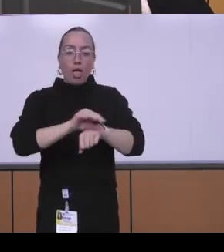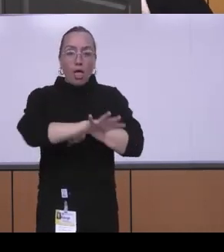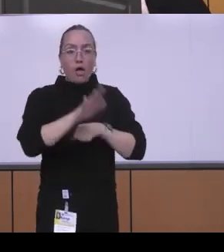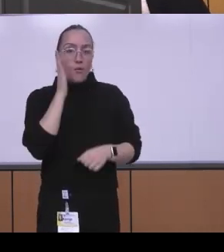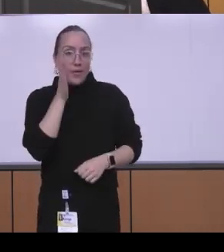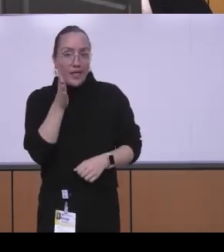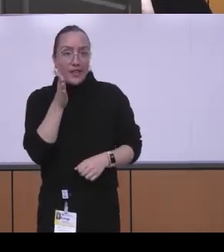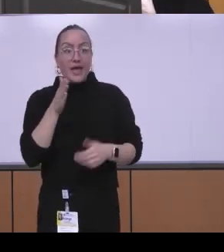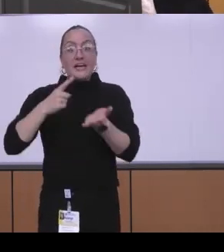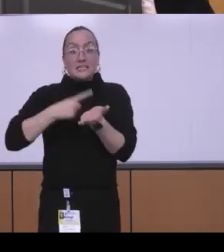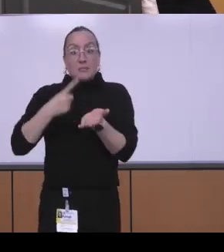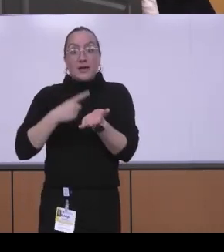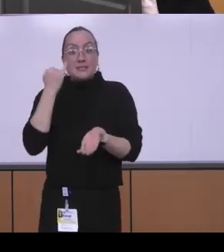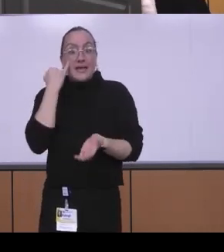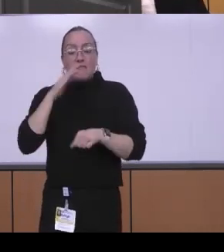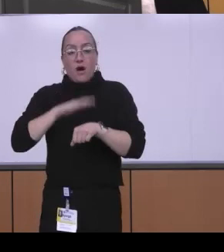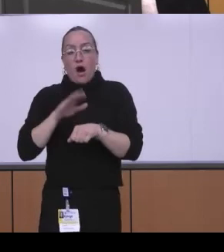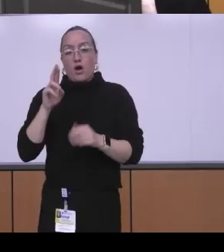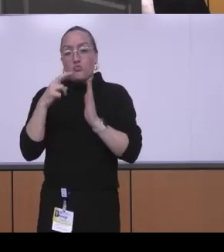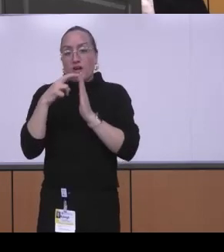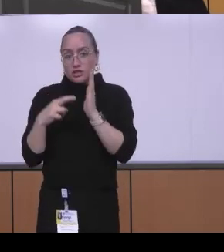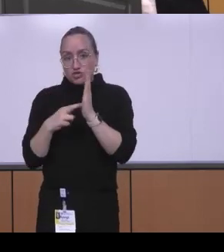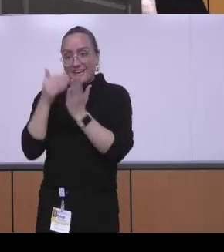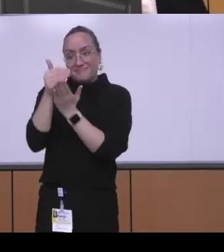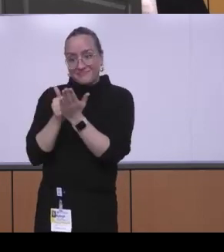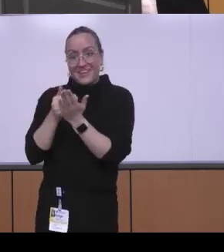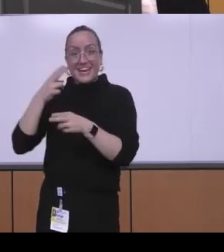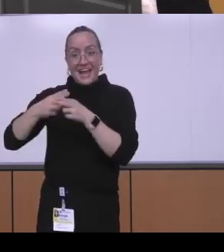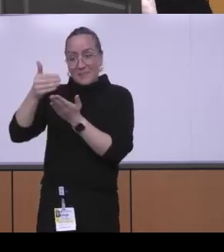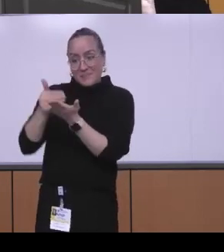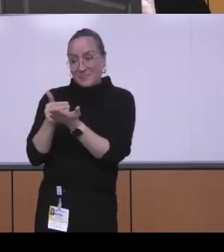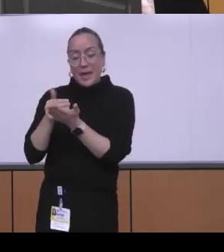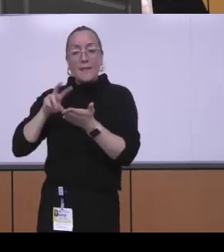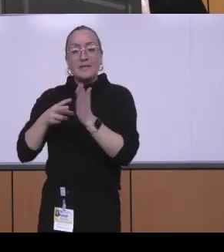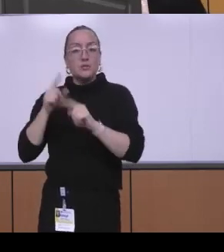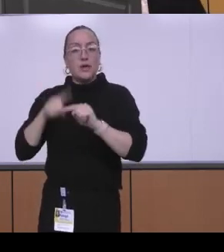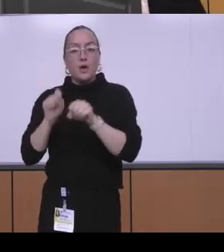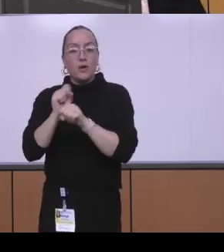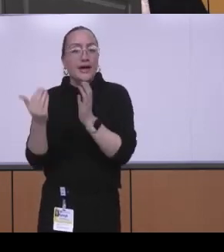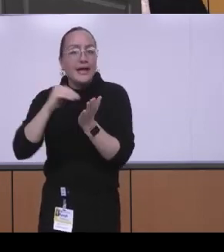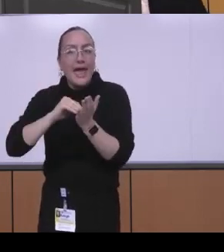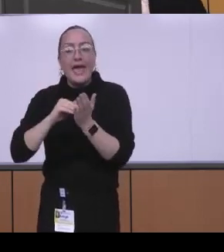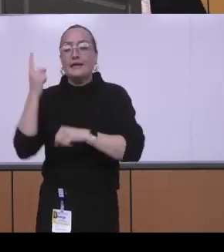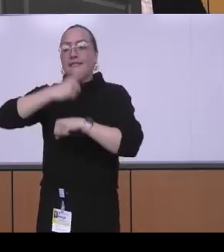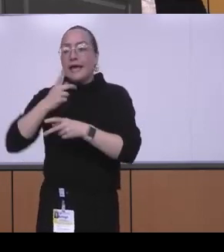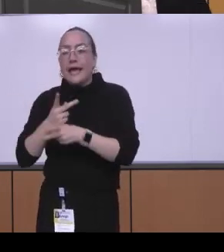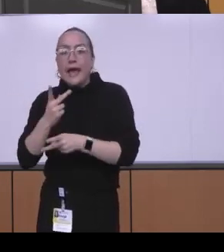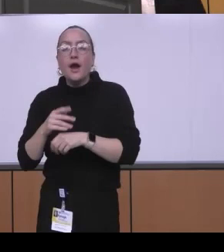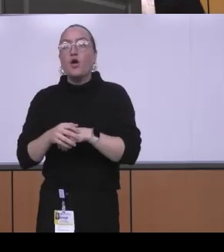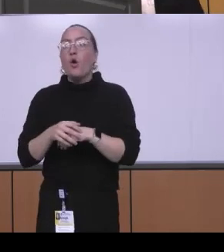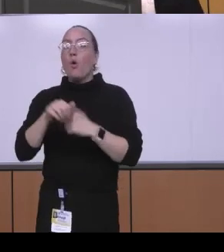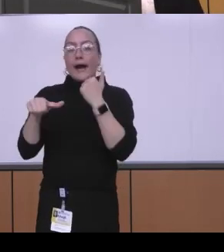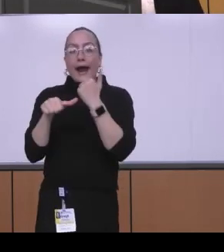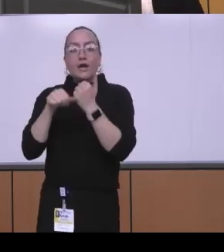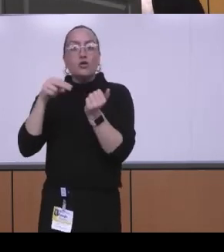the registry, even if you're not substantiated. And then you can never work again as an aide in a daycare or as an aide in a